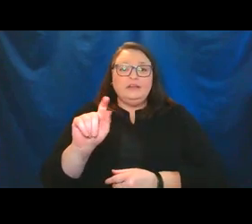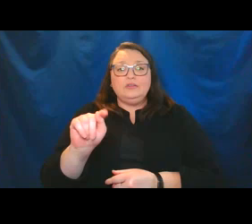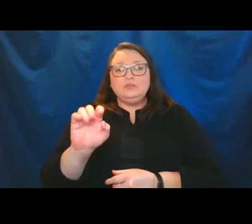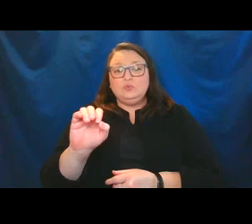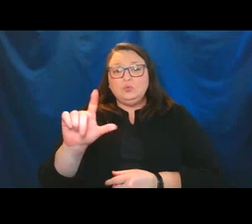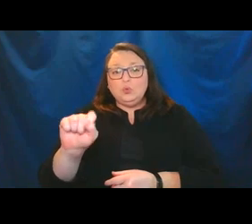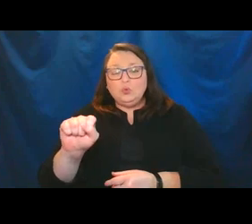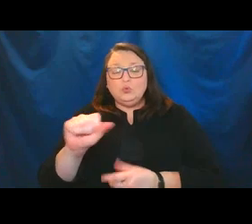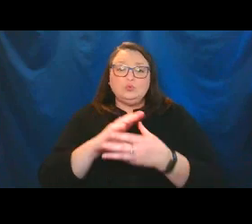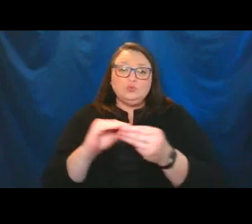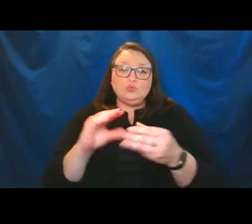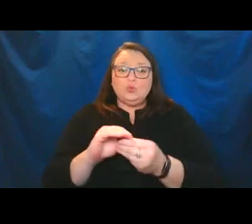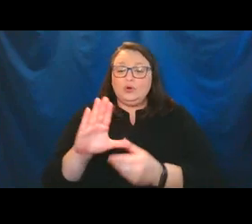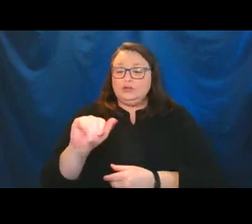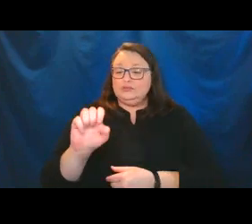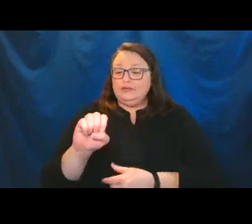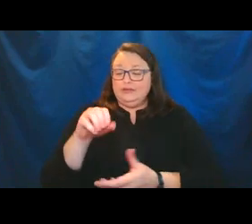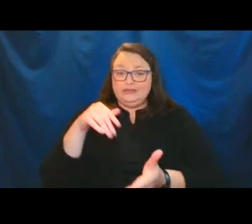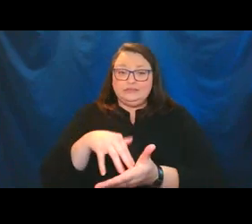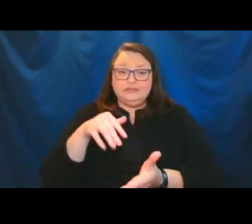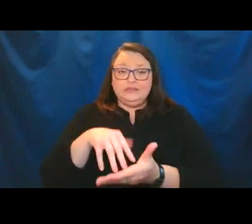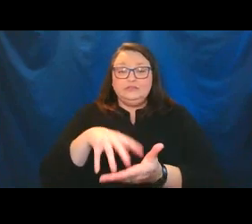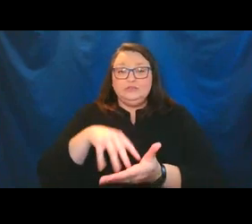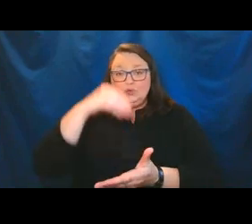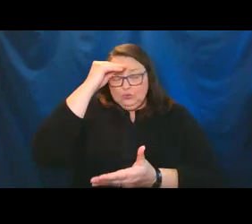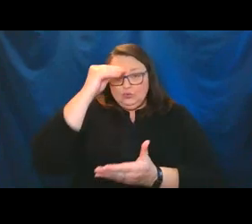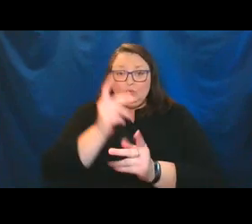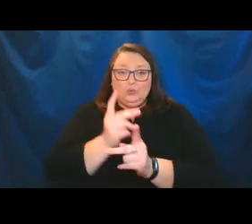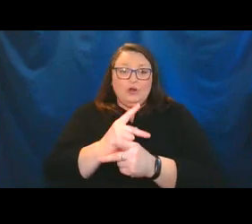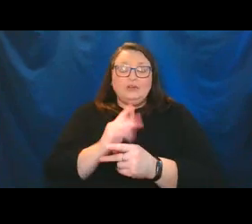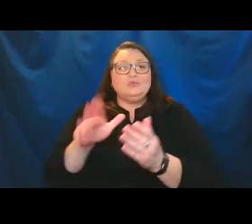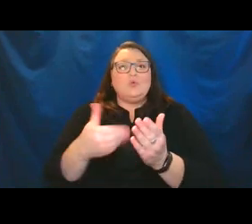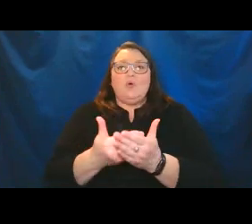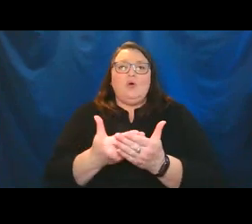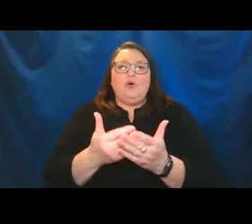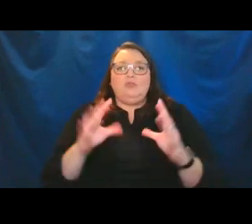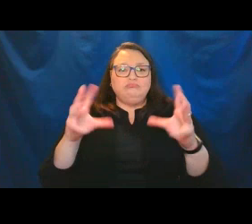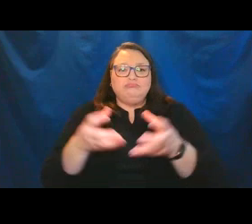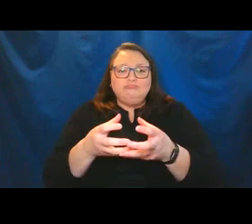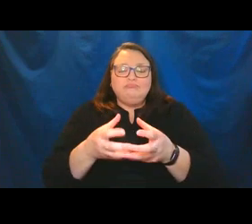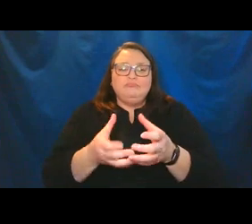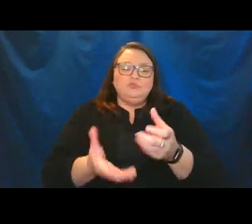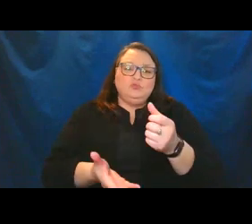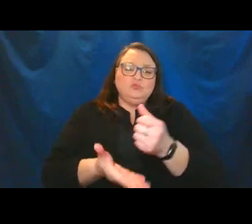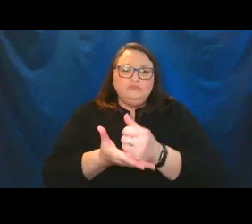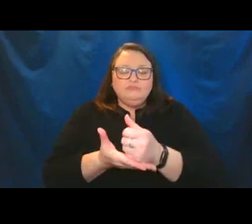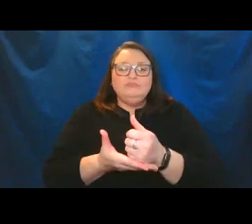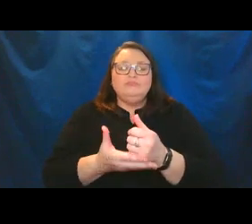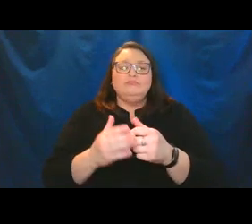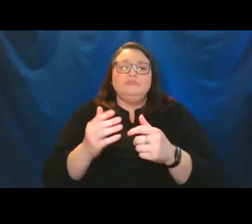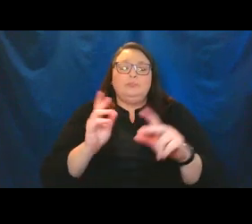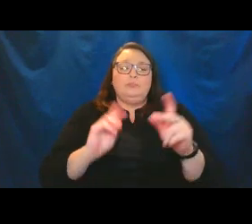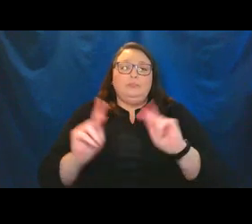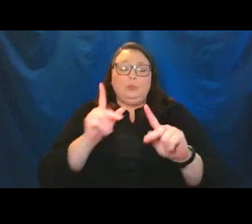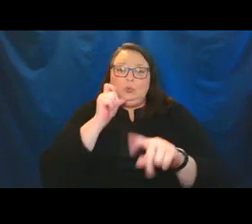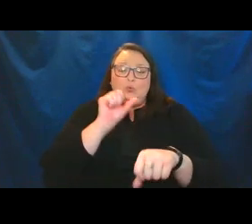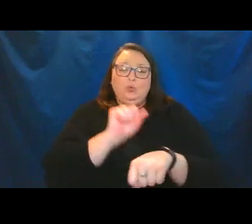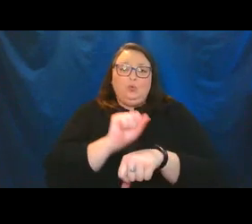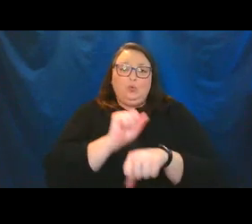case studies, learning products, all in efforts to support coastal professionals around the country.